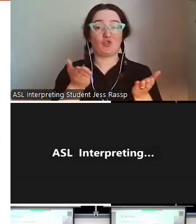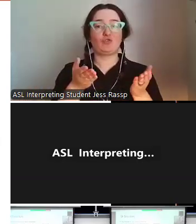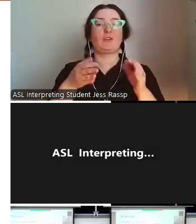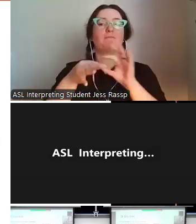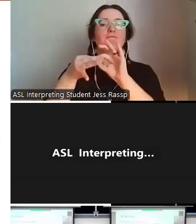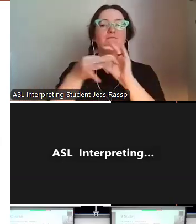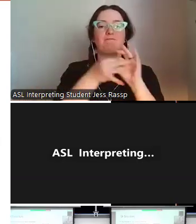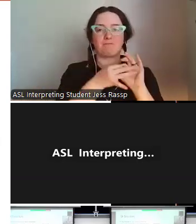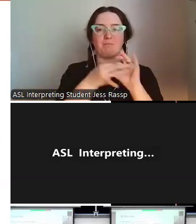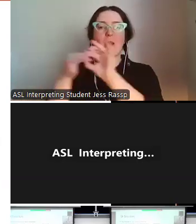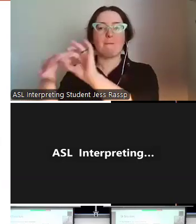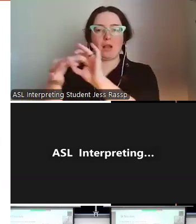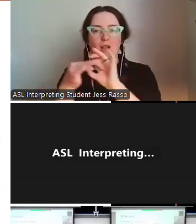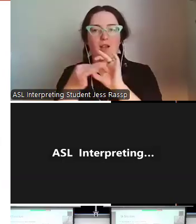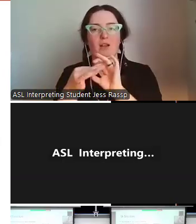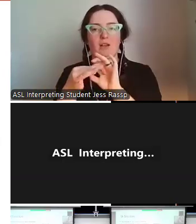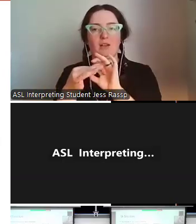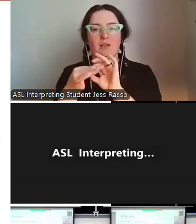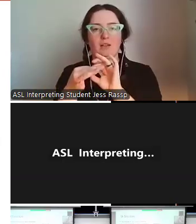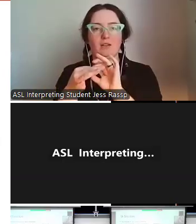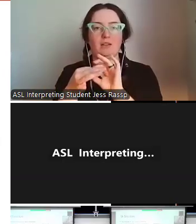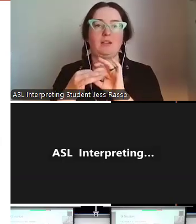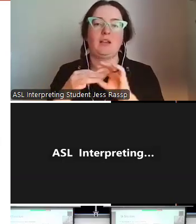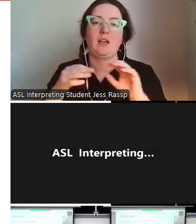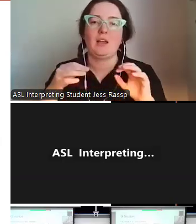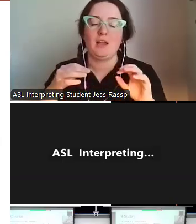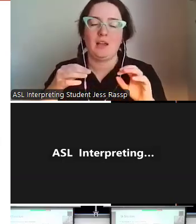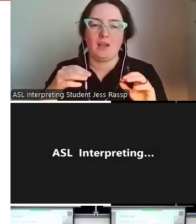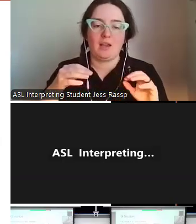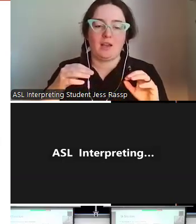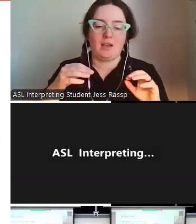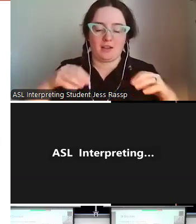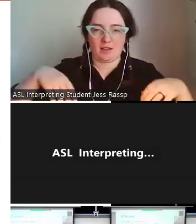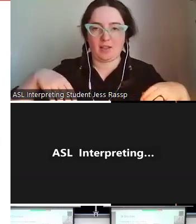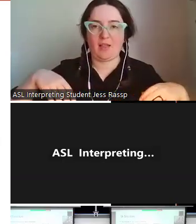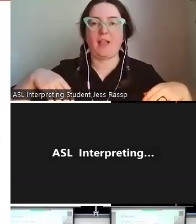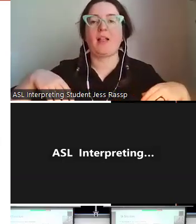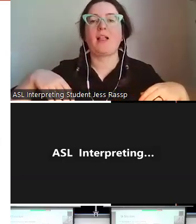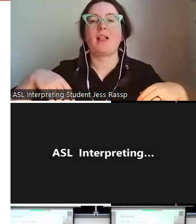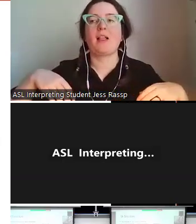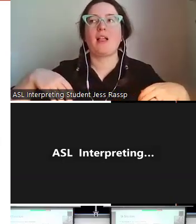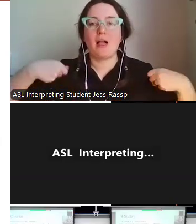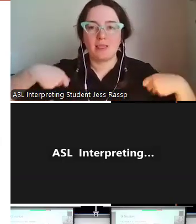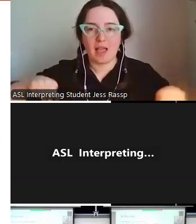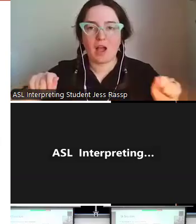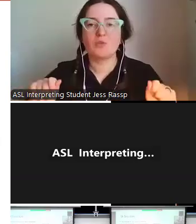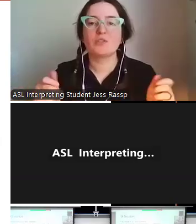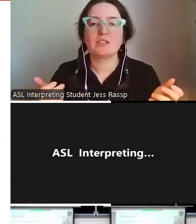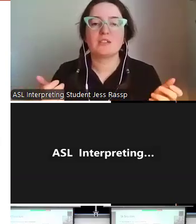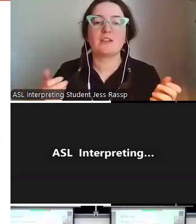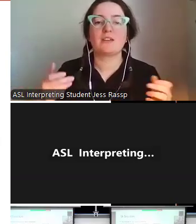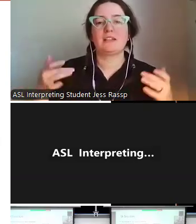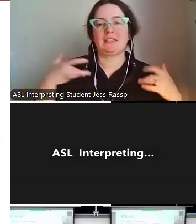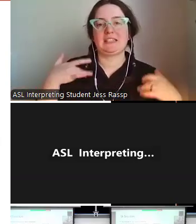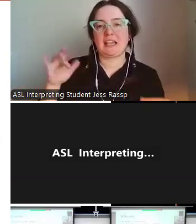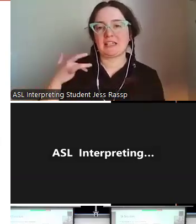and then allows this to be more sensitive. And if this is more sensitive, it opens this up faster, so less